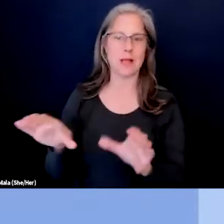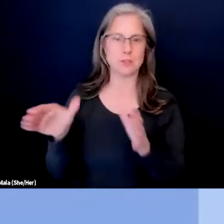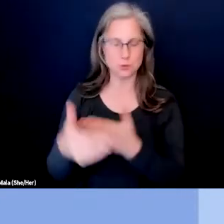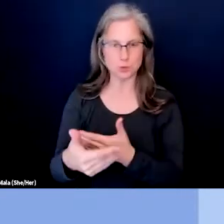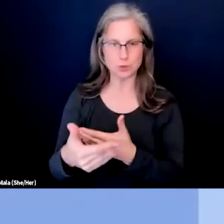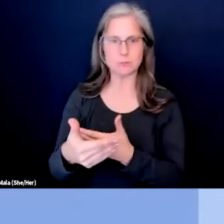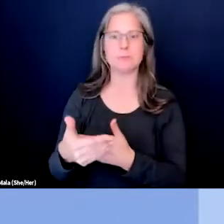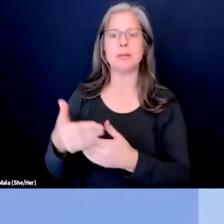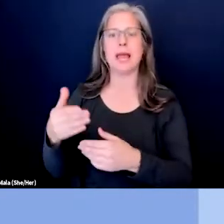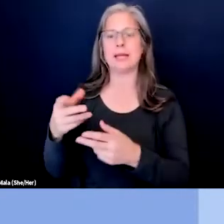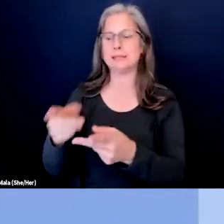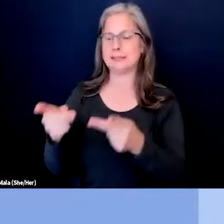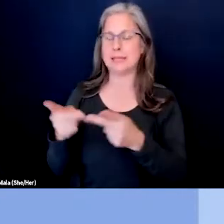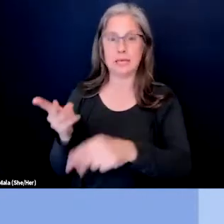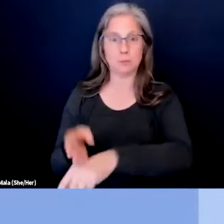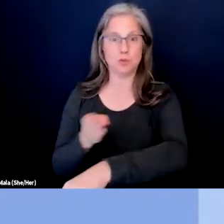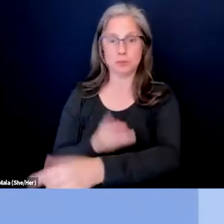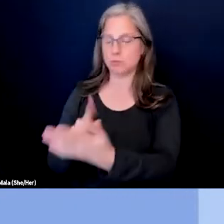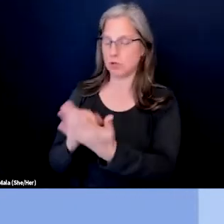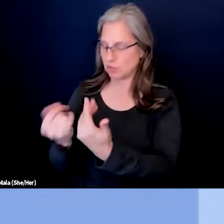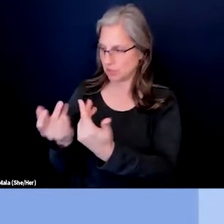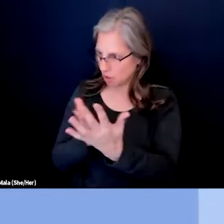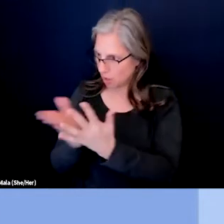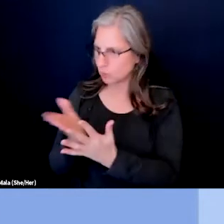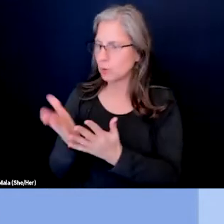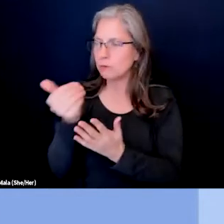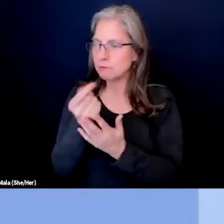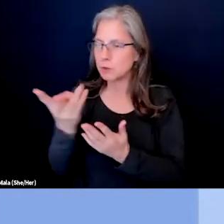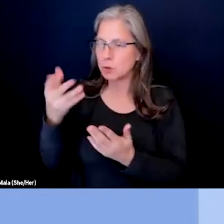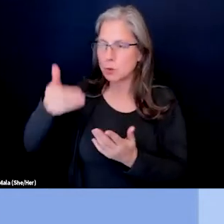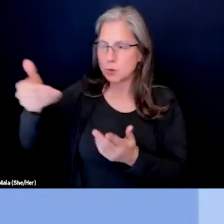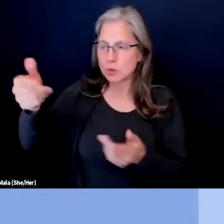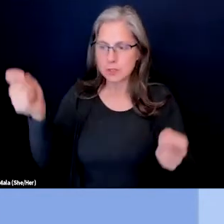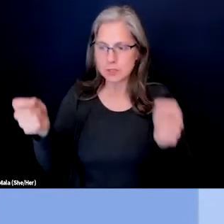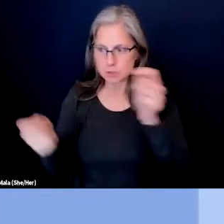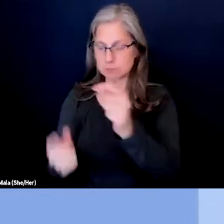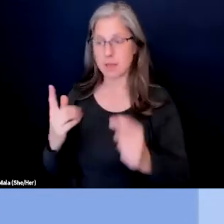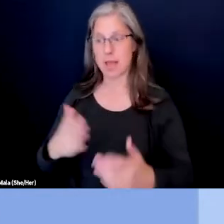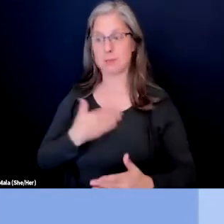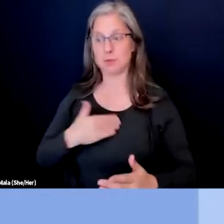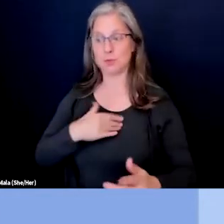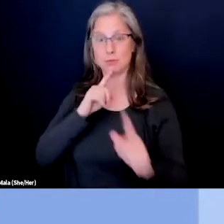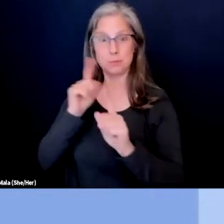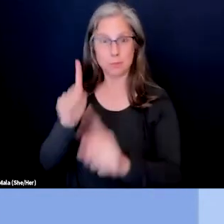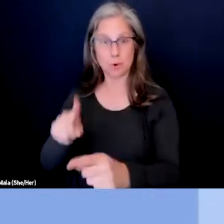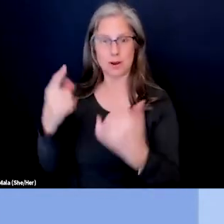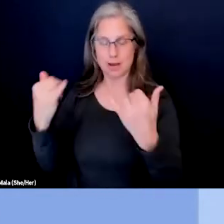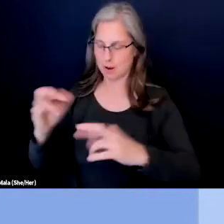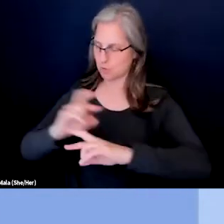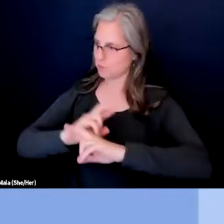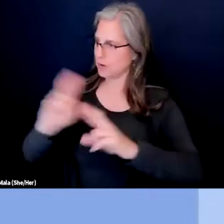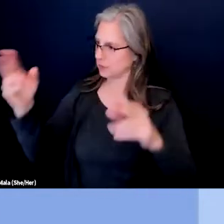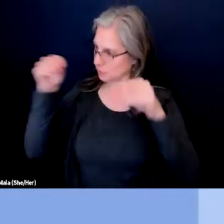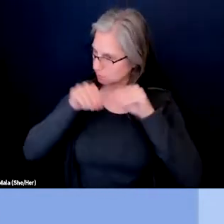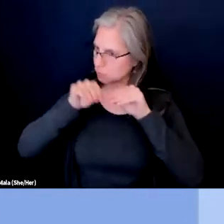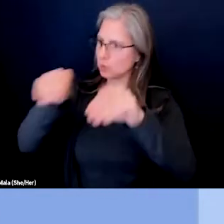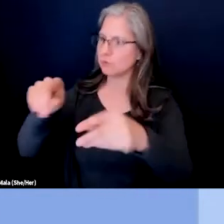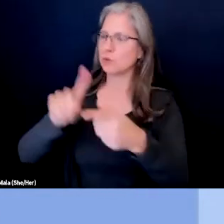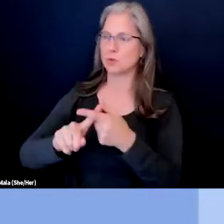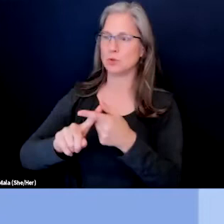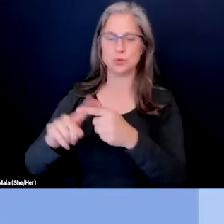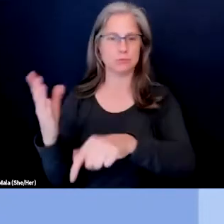site improvements project, has gone through a few iterations. I'm happy to report that we are now ready to move into the construction